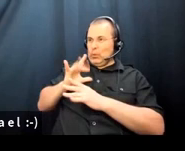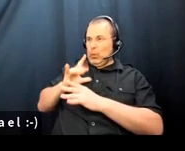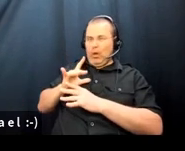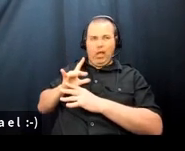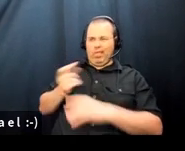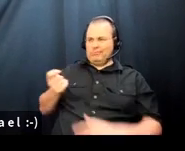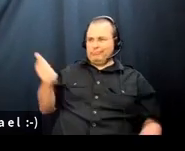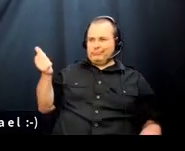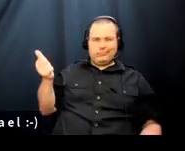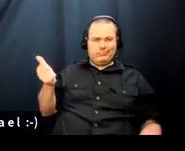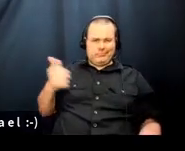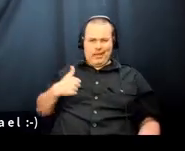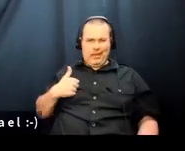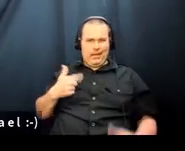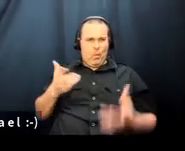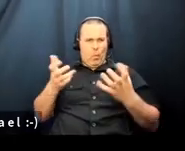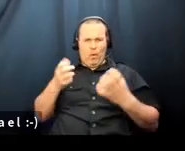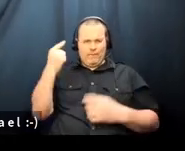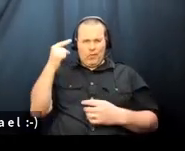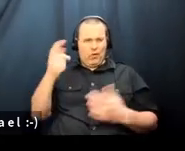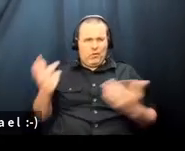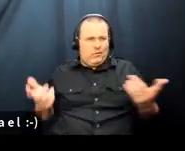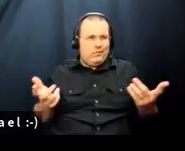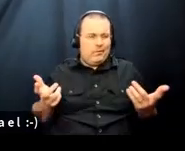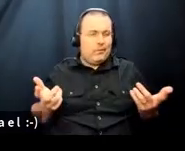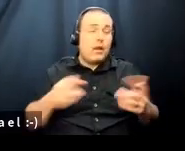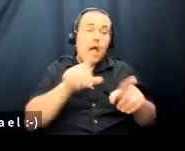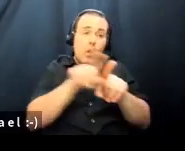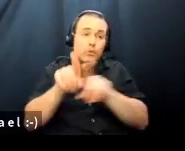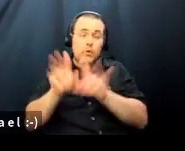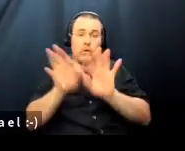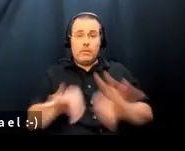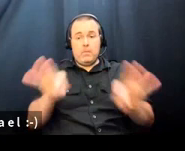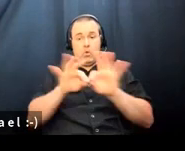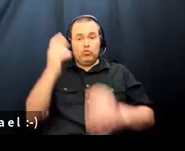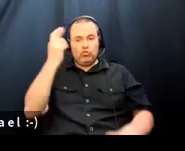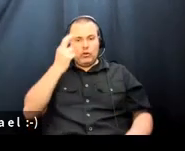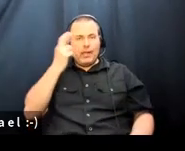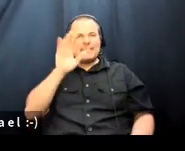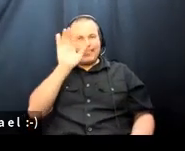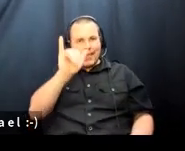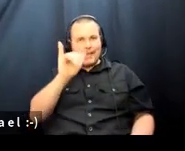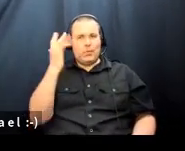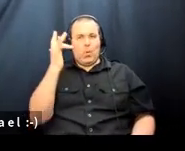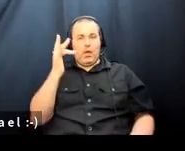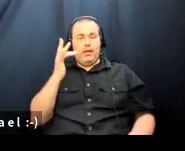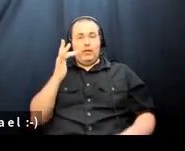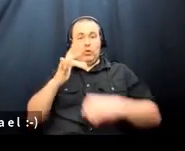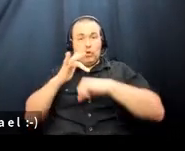it? And also realize that this is the importance of early intervention.